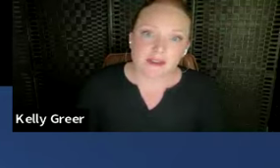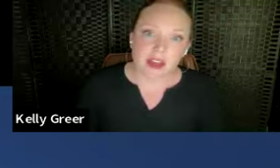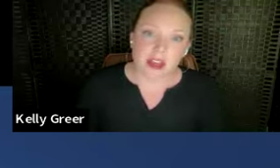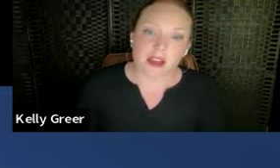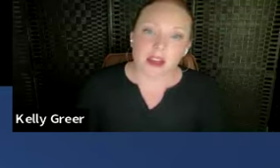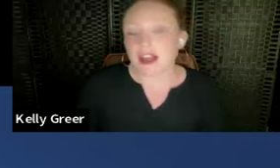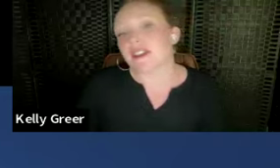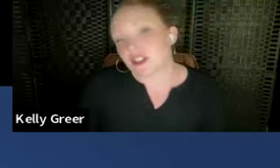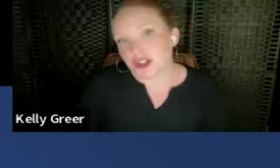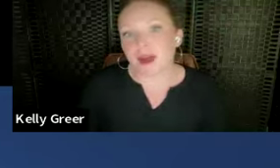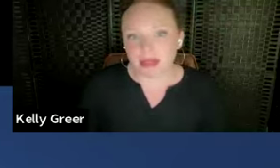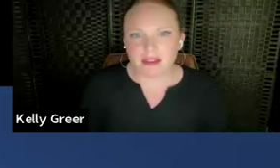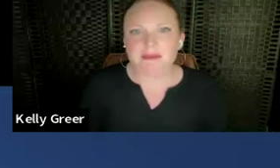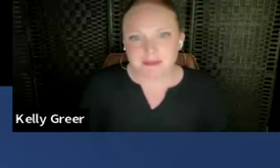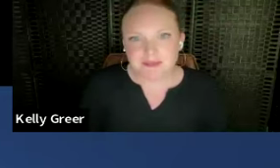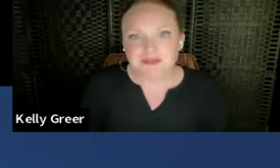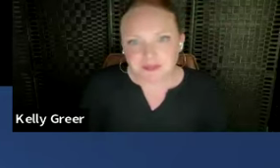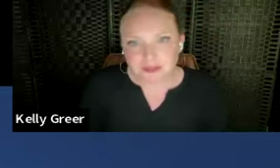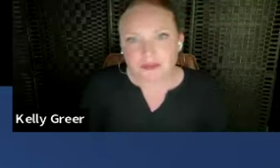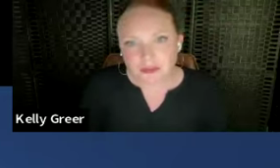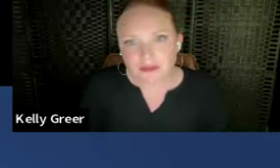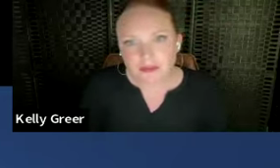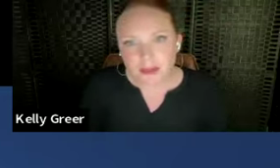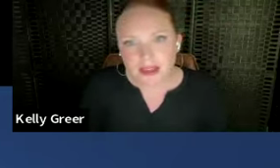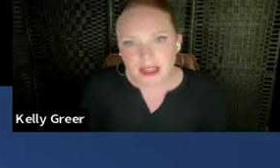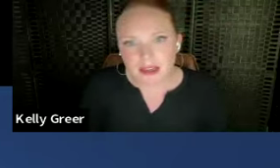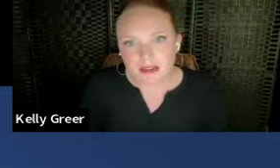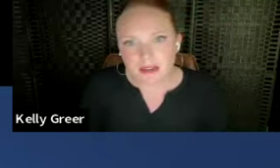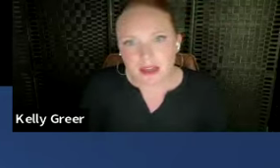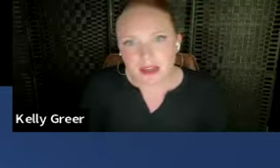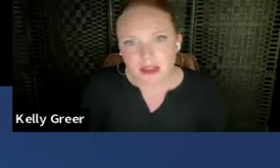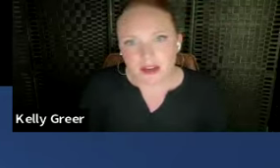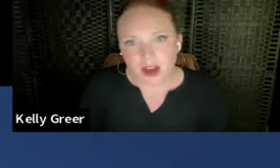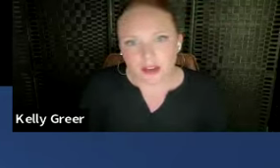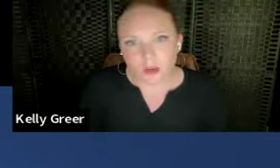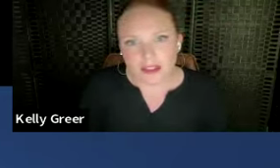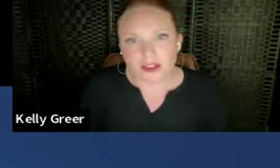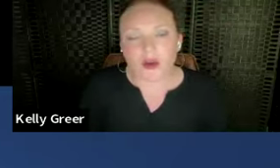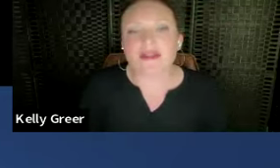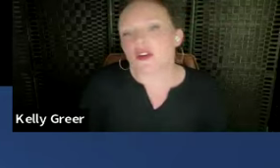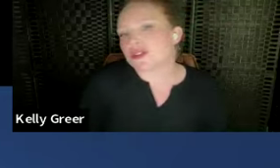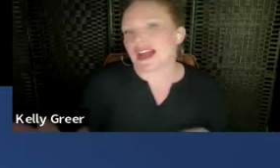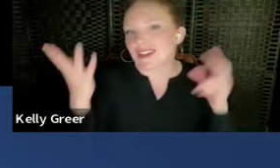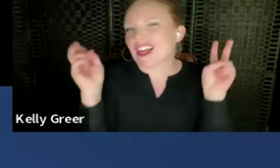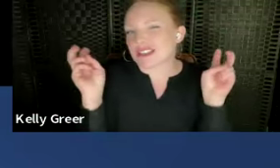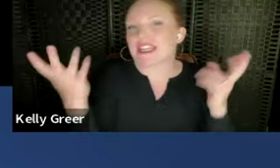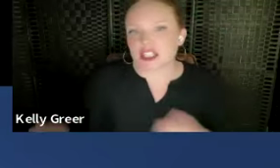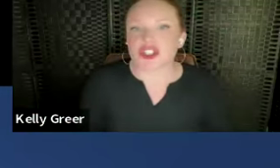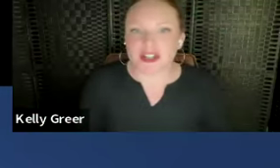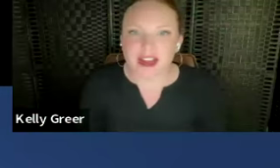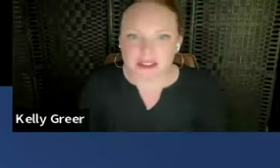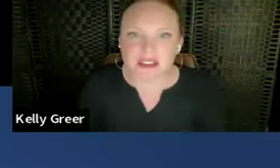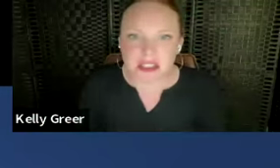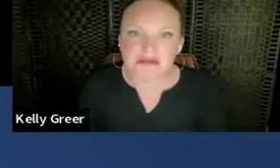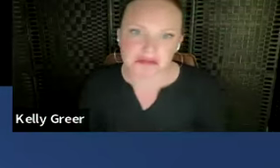We have Deaf and Deaf History Month. Let me think of other ones. So, and those are kind of like